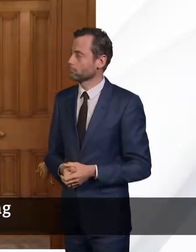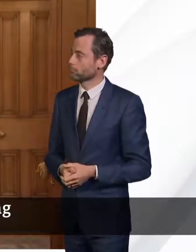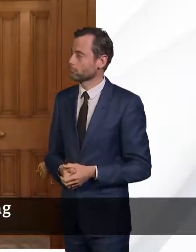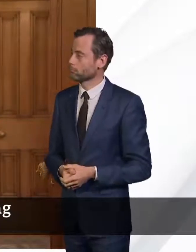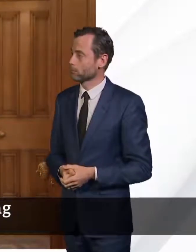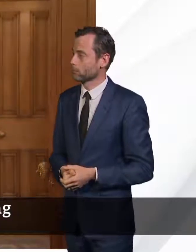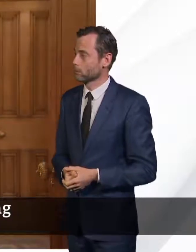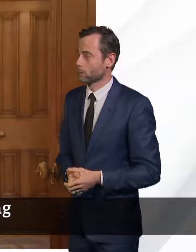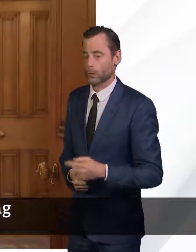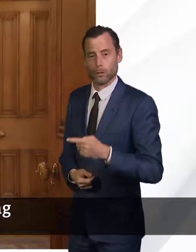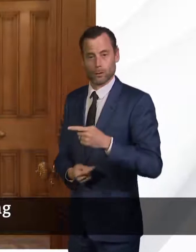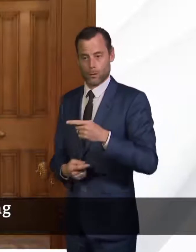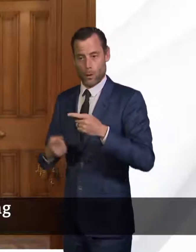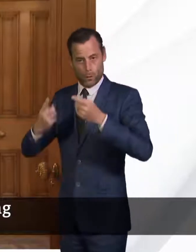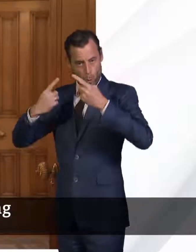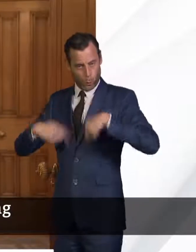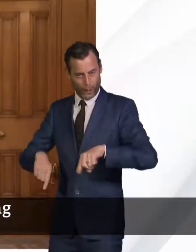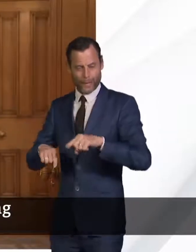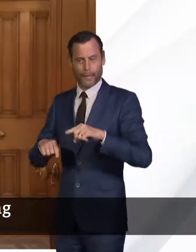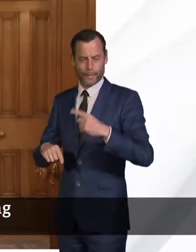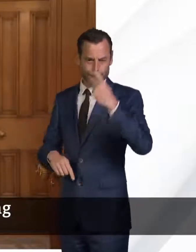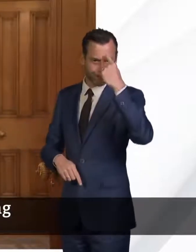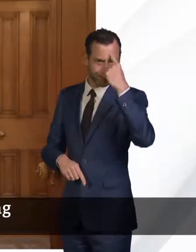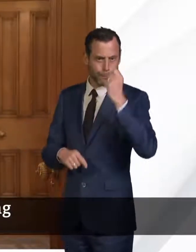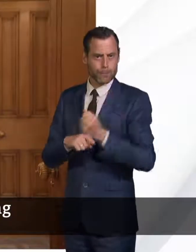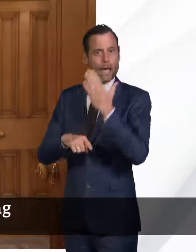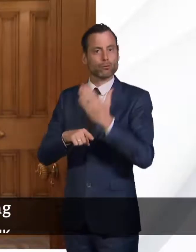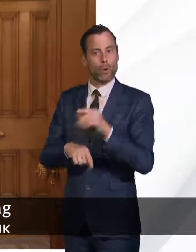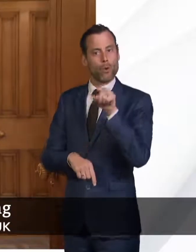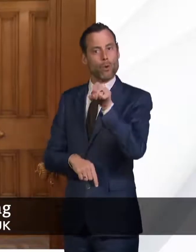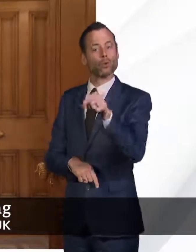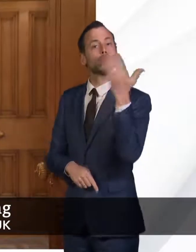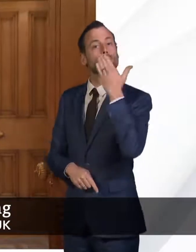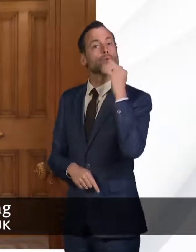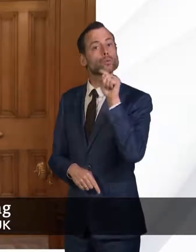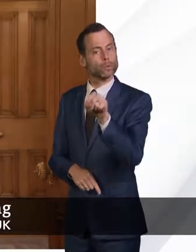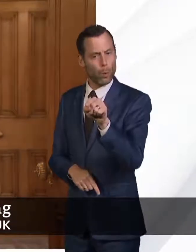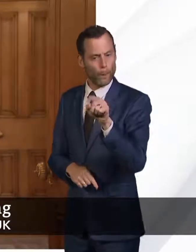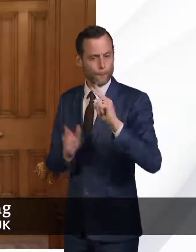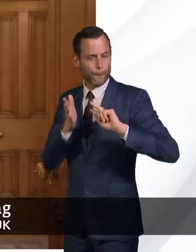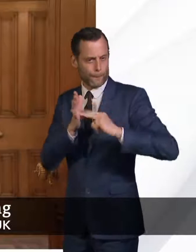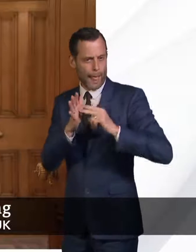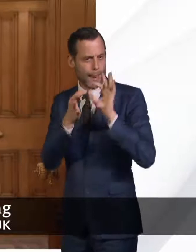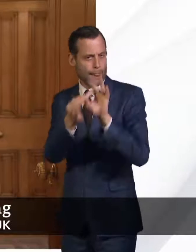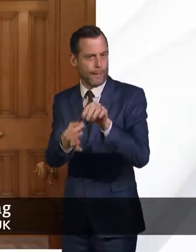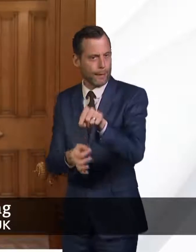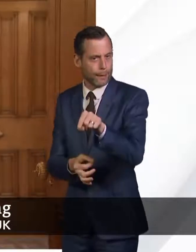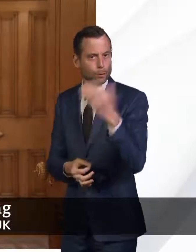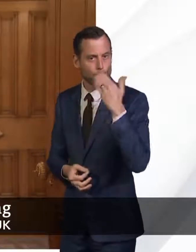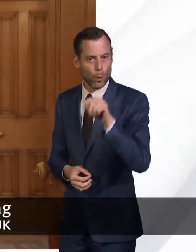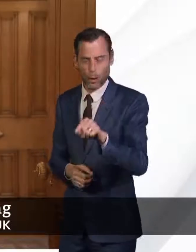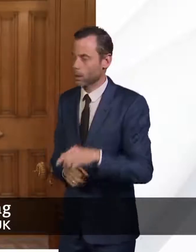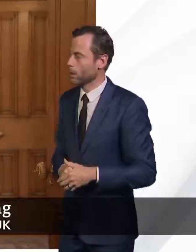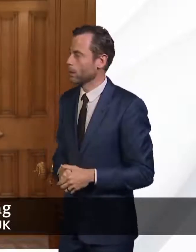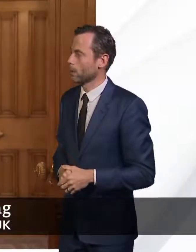in the schools policy that we're working very hard to ensure that those who have who